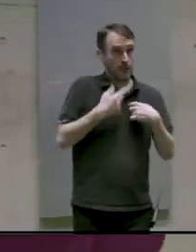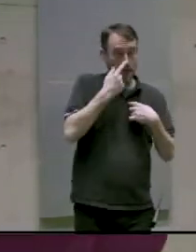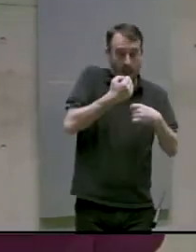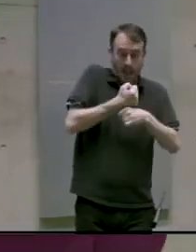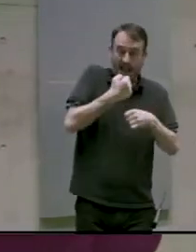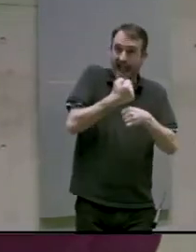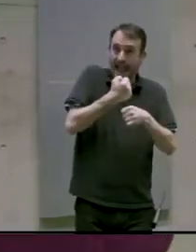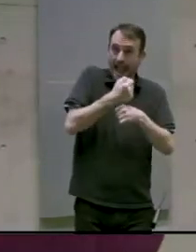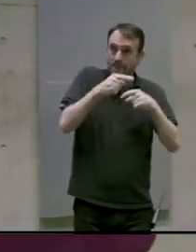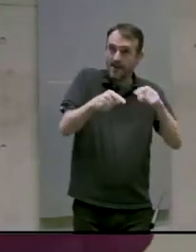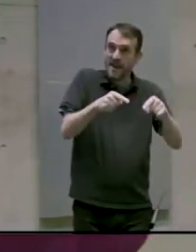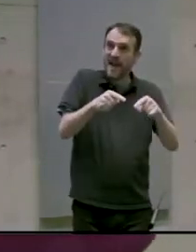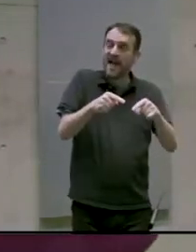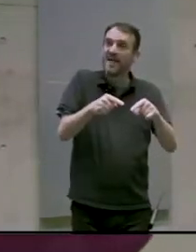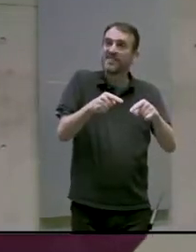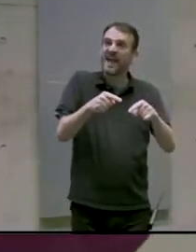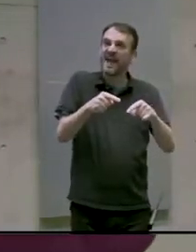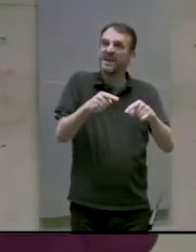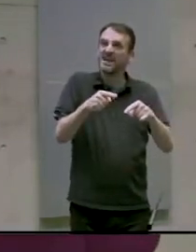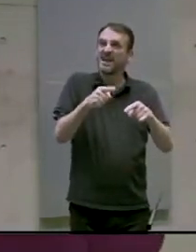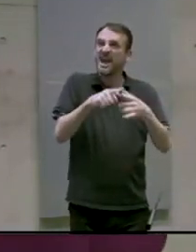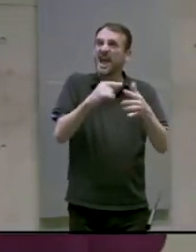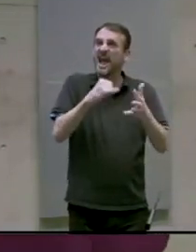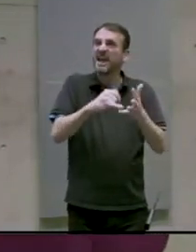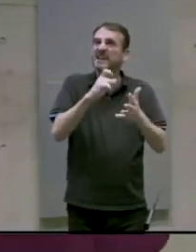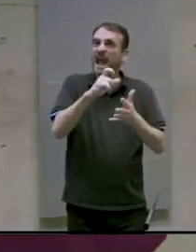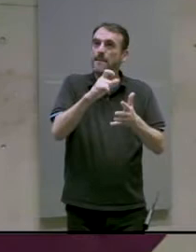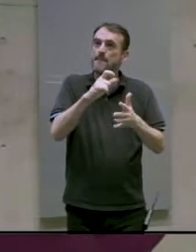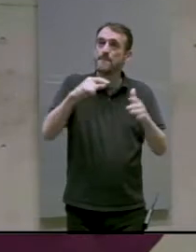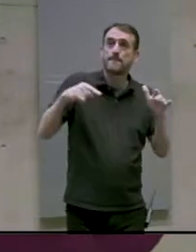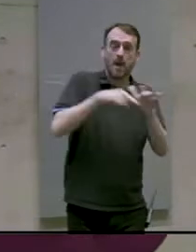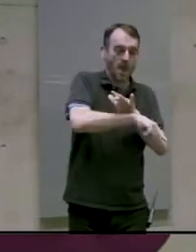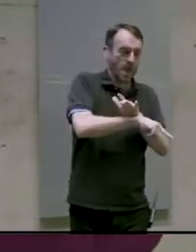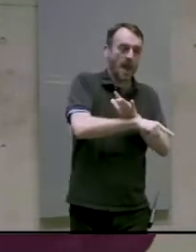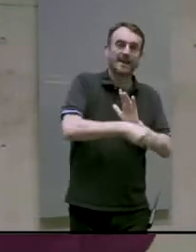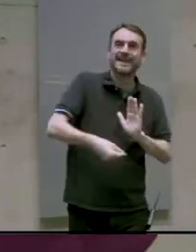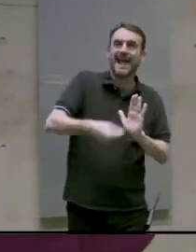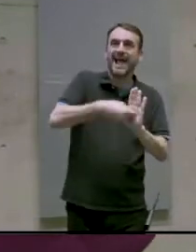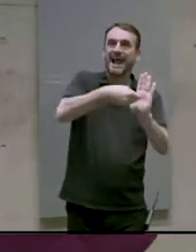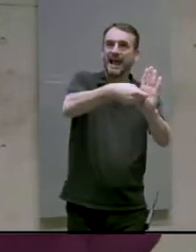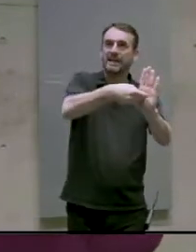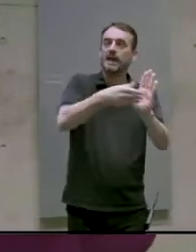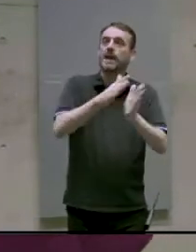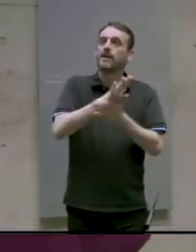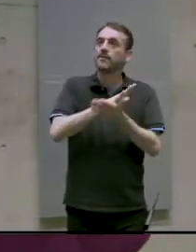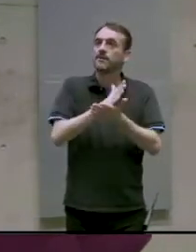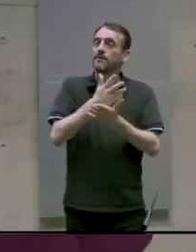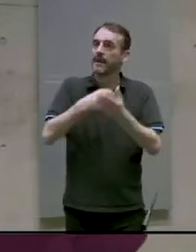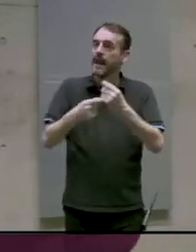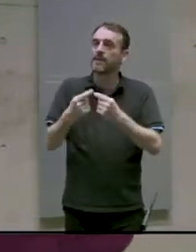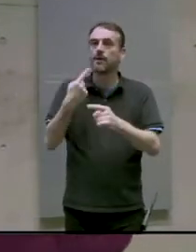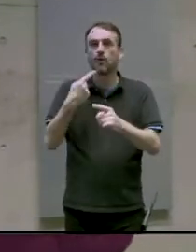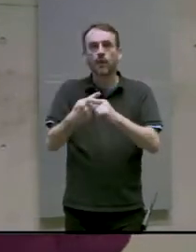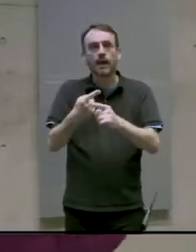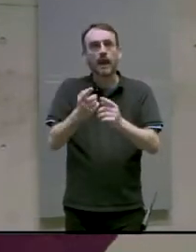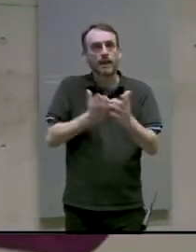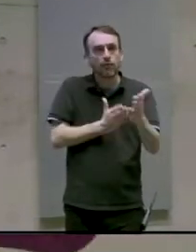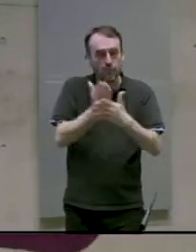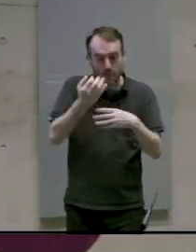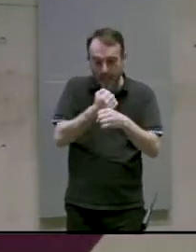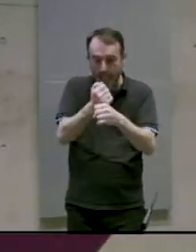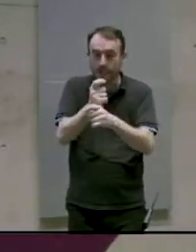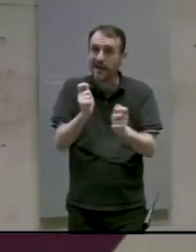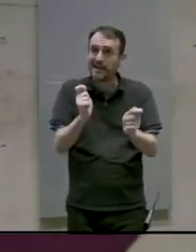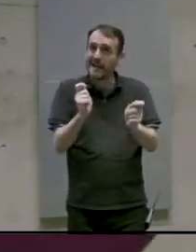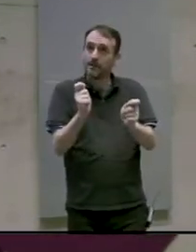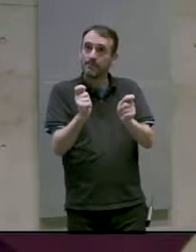and keep like pressing the escape button and just putting things in and carry on playing. And that made it really quick and slick, but you were actually playing it, adapting it all the time. And it